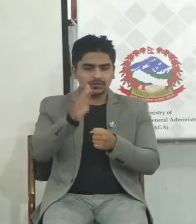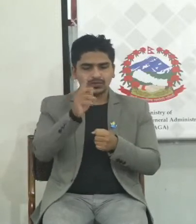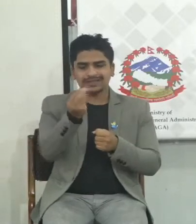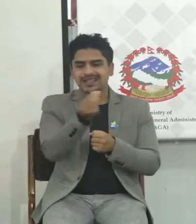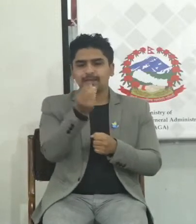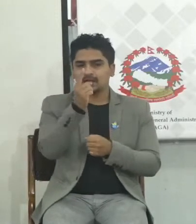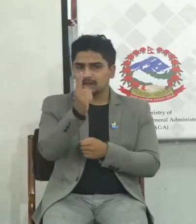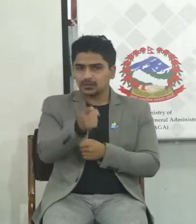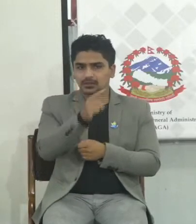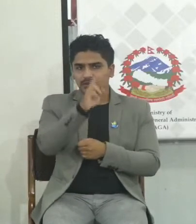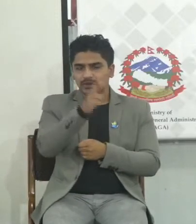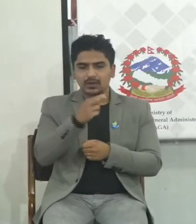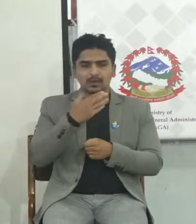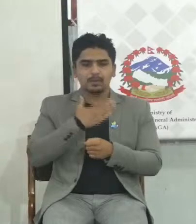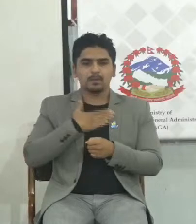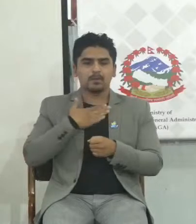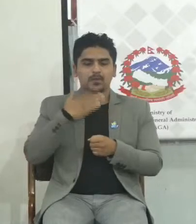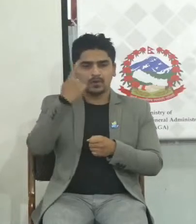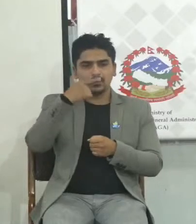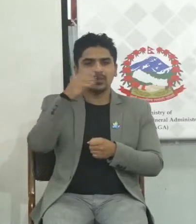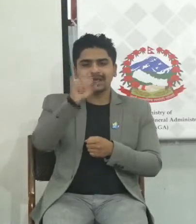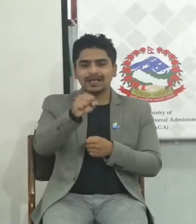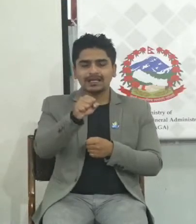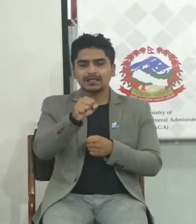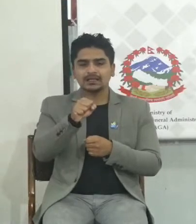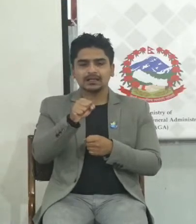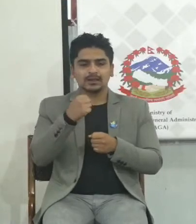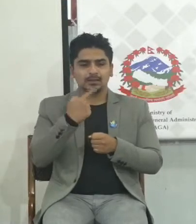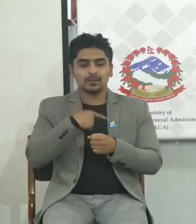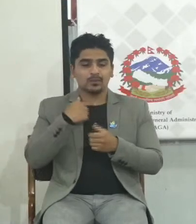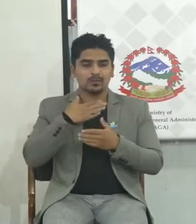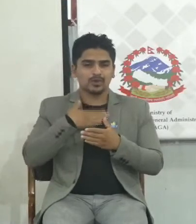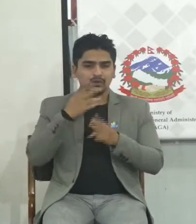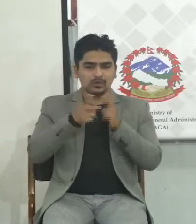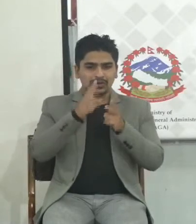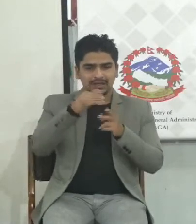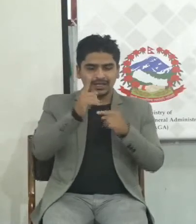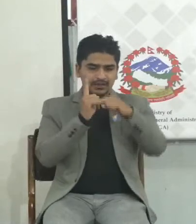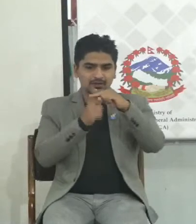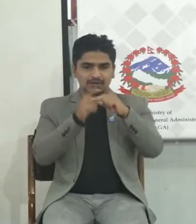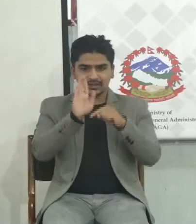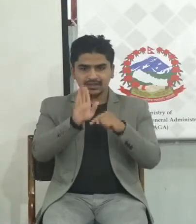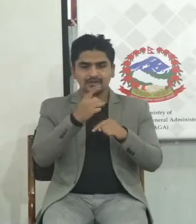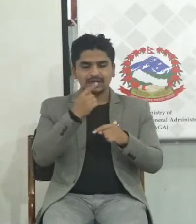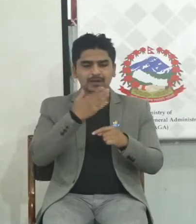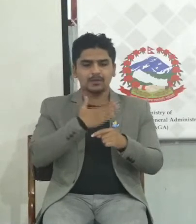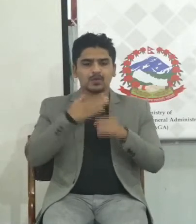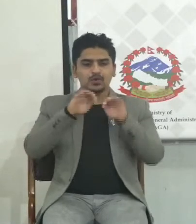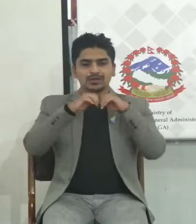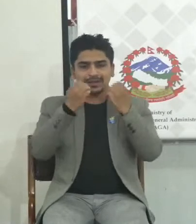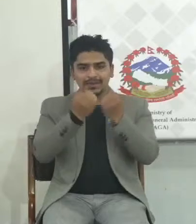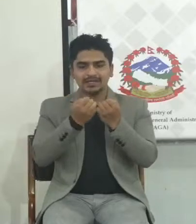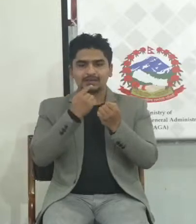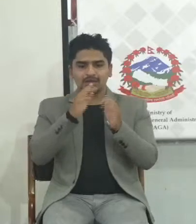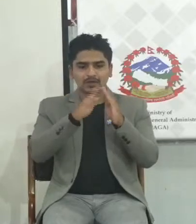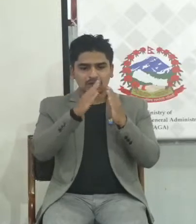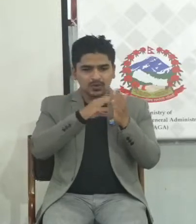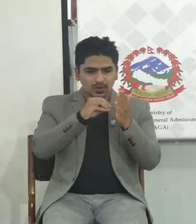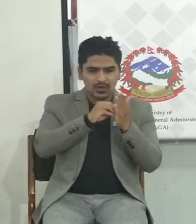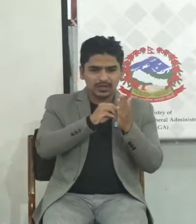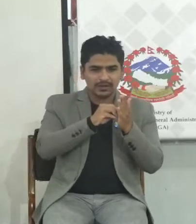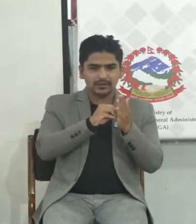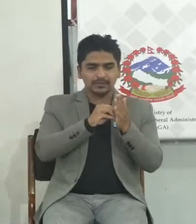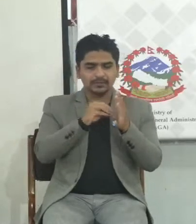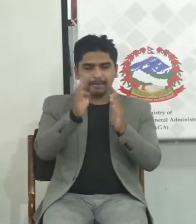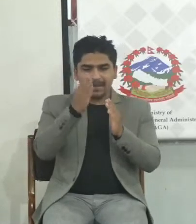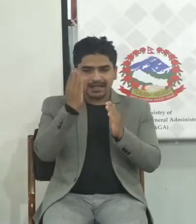And when it comes to the psychosocial, it is the internal and the external, so environmental